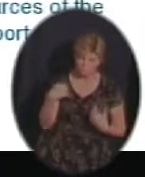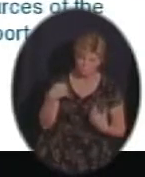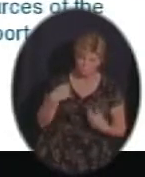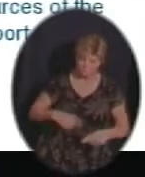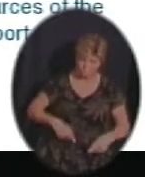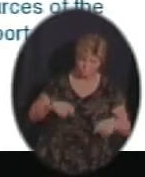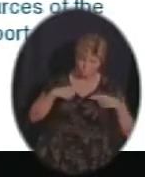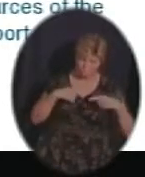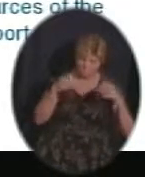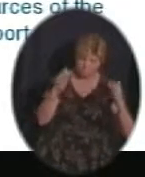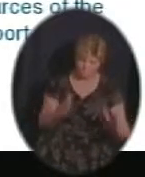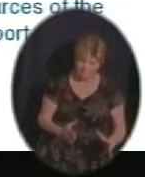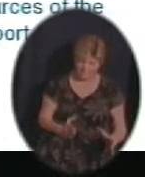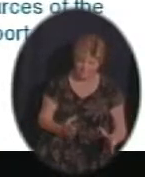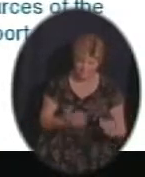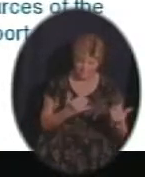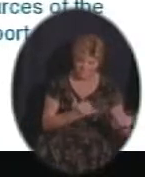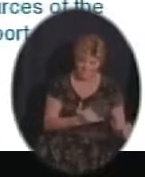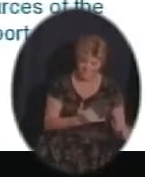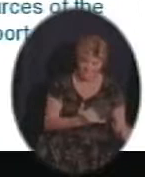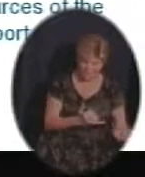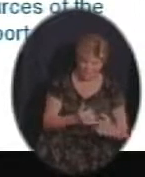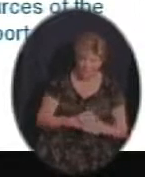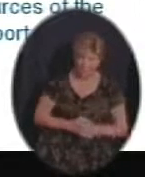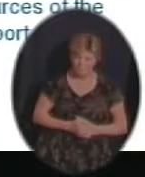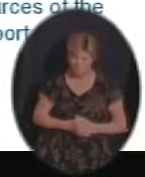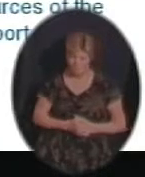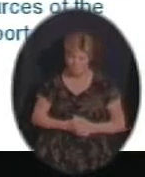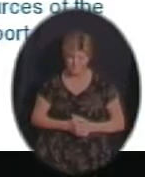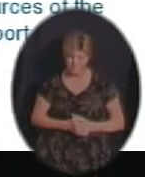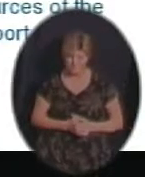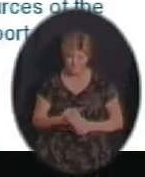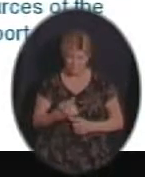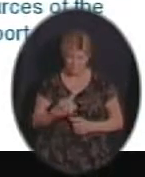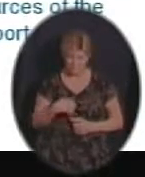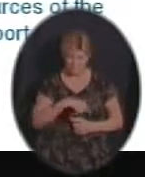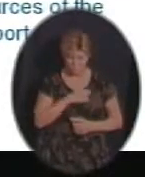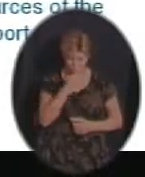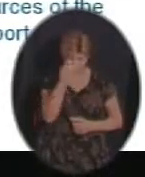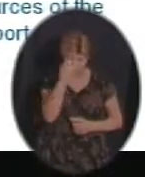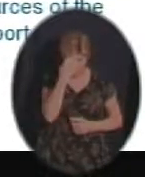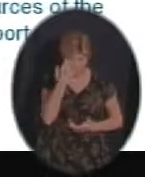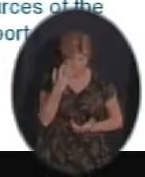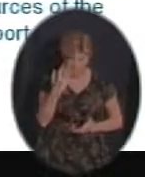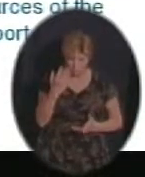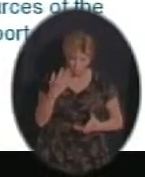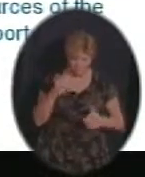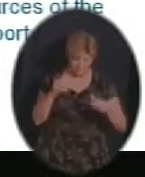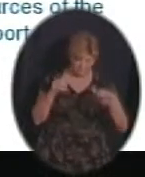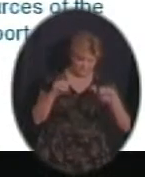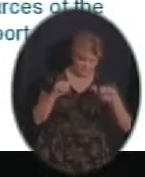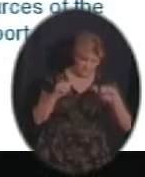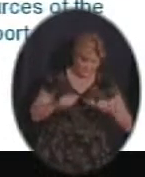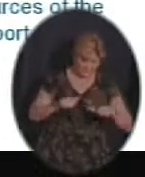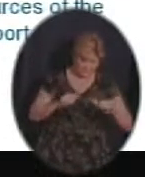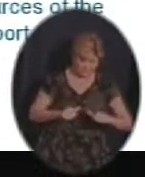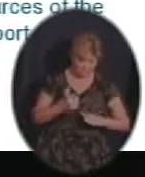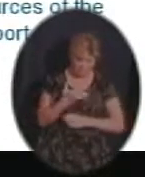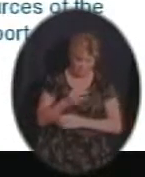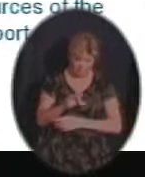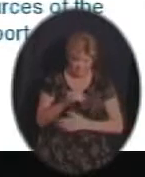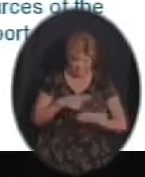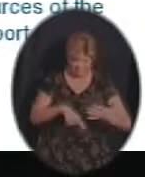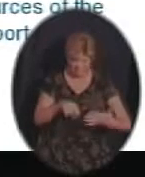now so we don't have to pay the claims later on. And of course, their technical capabilities. And I got to tell you, the change in the